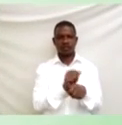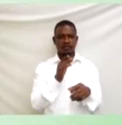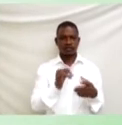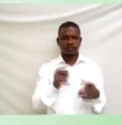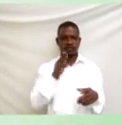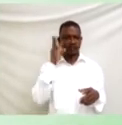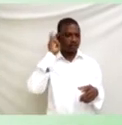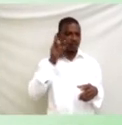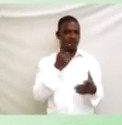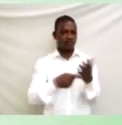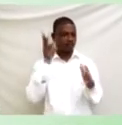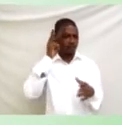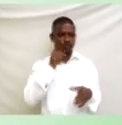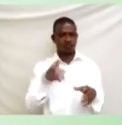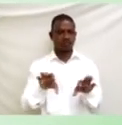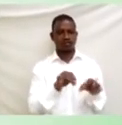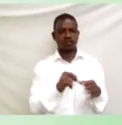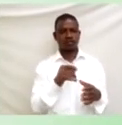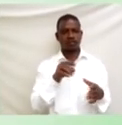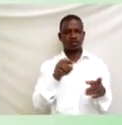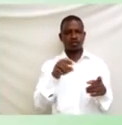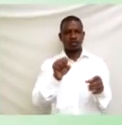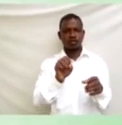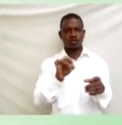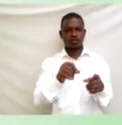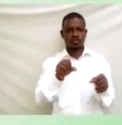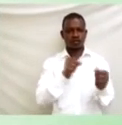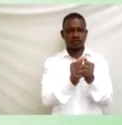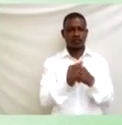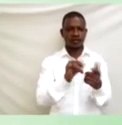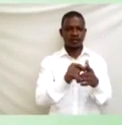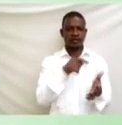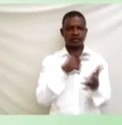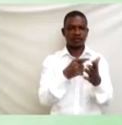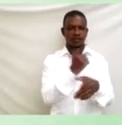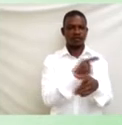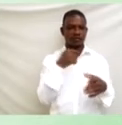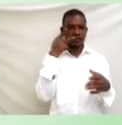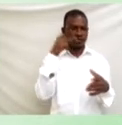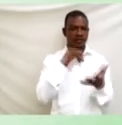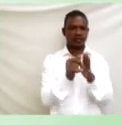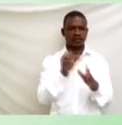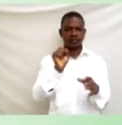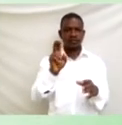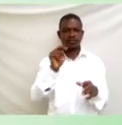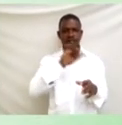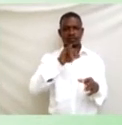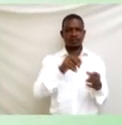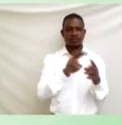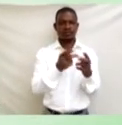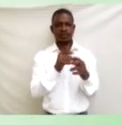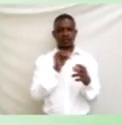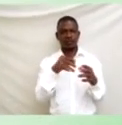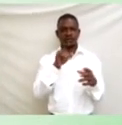should happen to lose your job, what will you do? So far in this lesson,